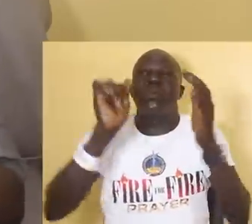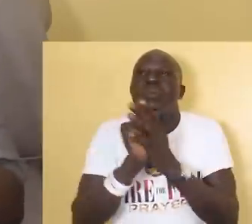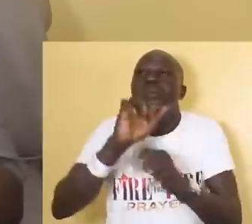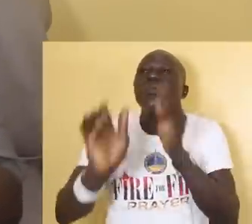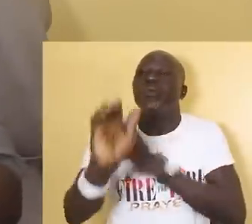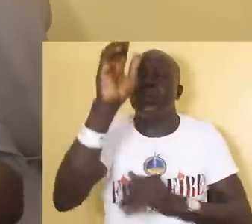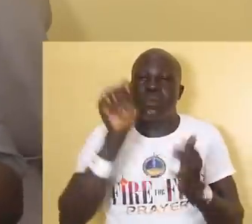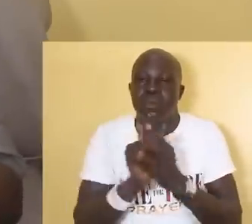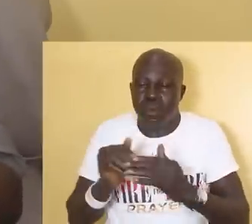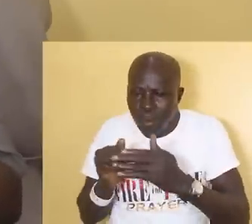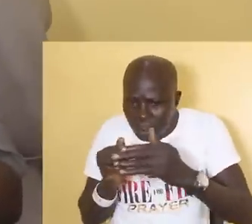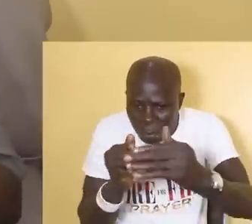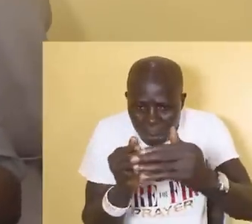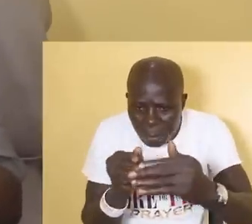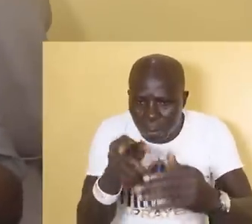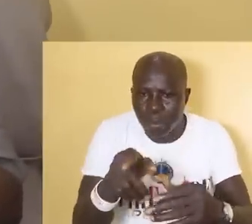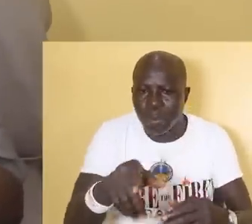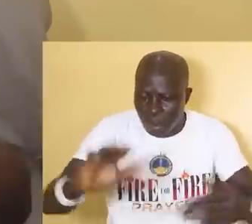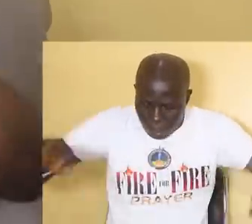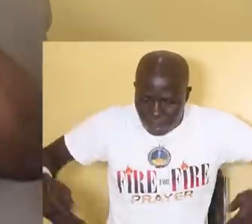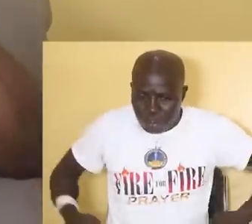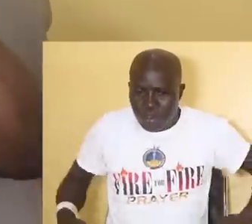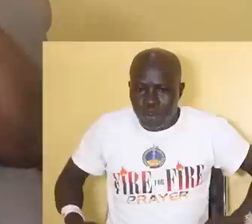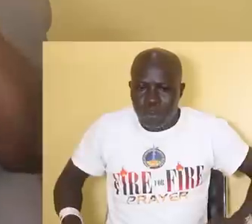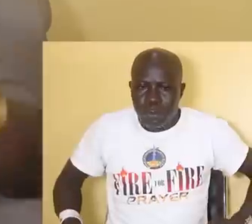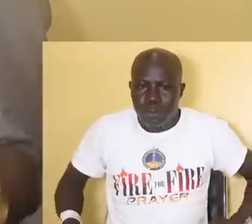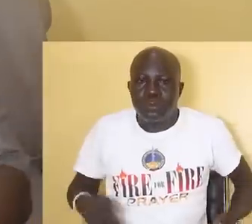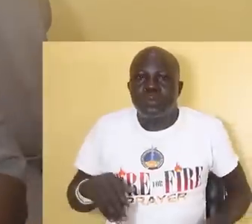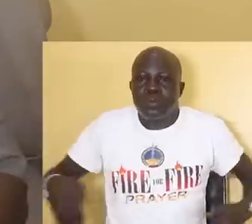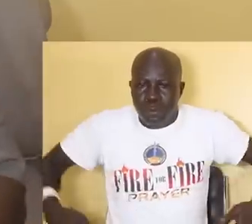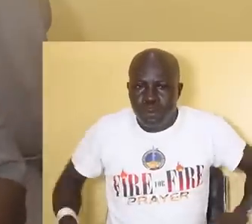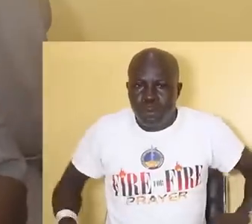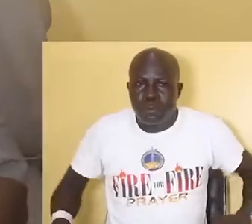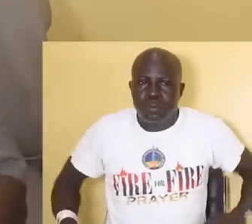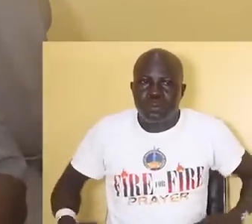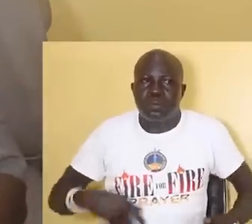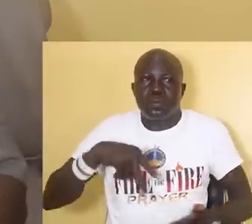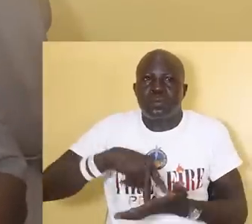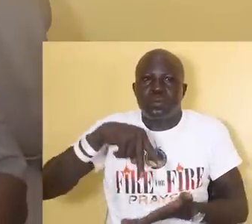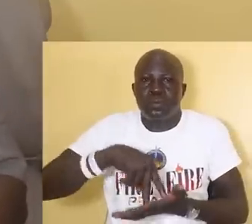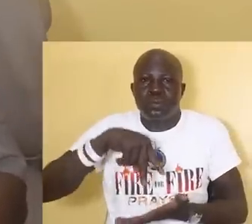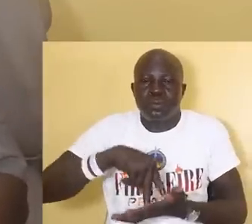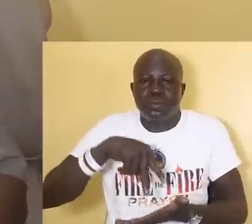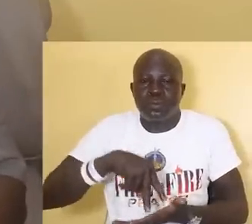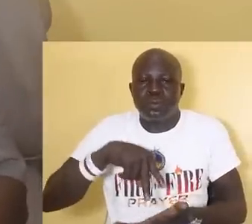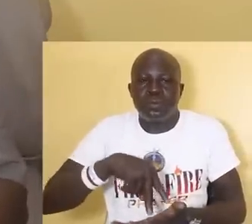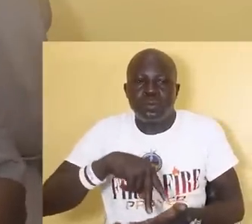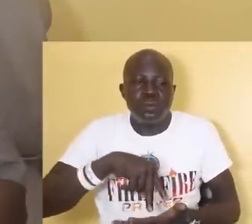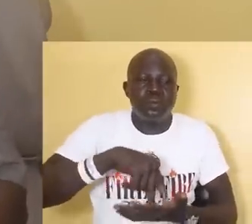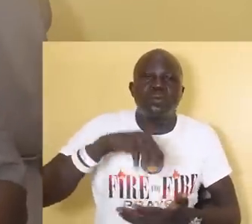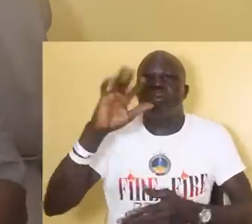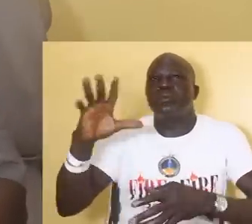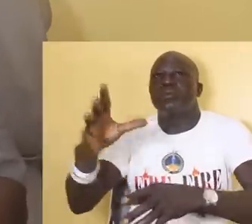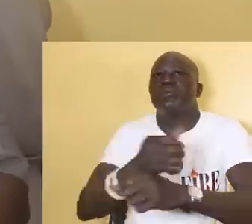one foot. And your daughter, that they do. Where do you stand up? And they do, and they do, and they do. Stand up, stand